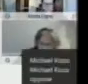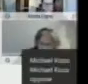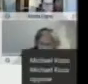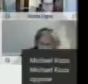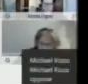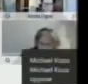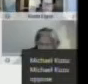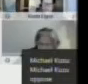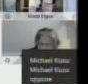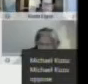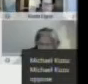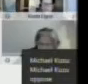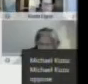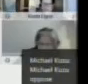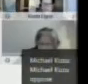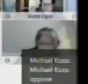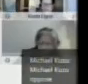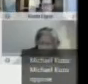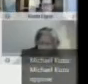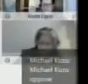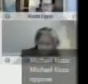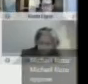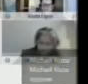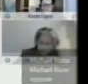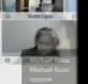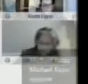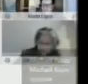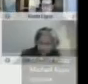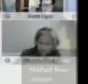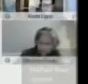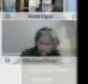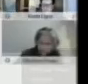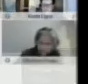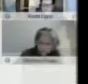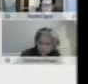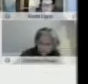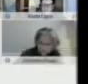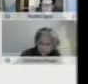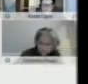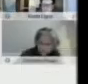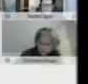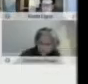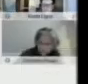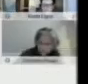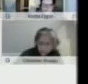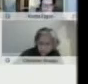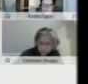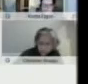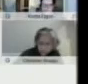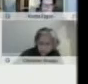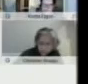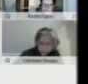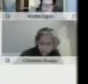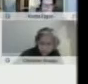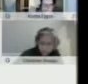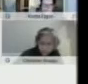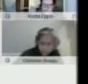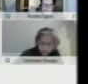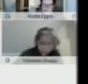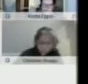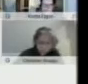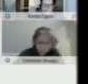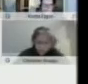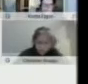Kuzo representing Project Right in opposition. I think you've been unmuted. I also know